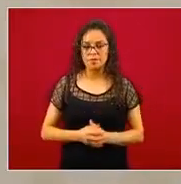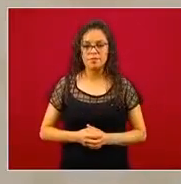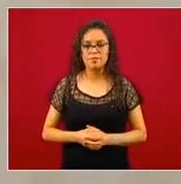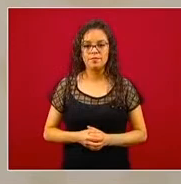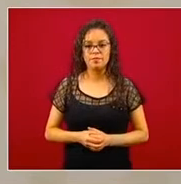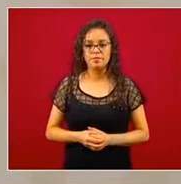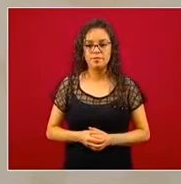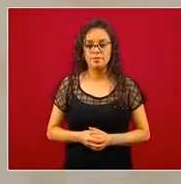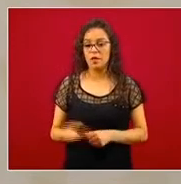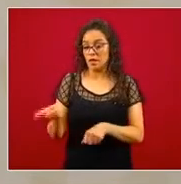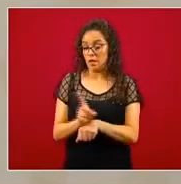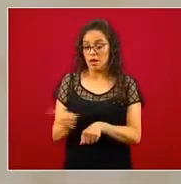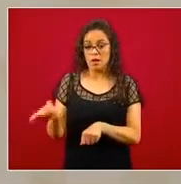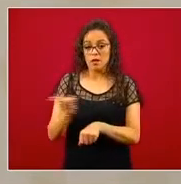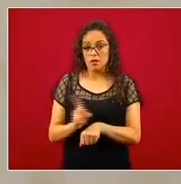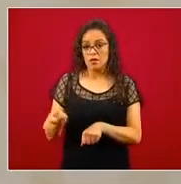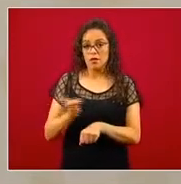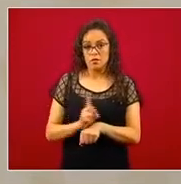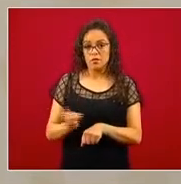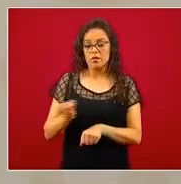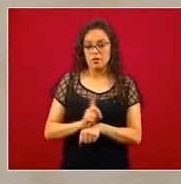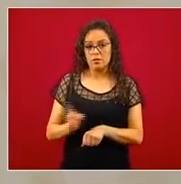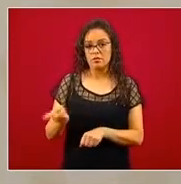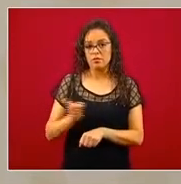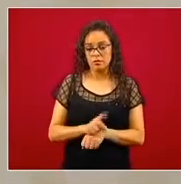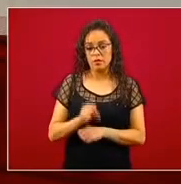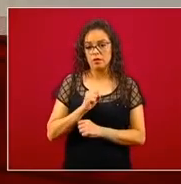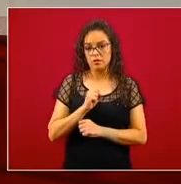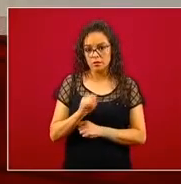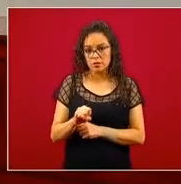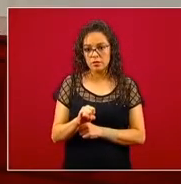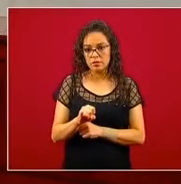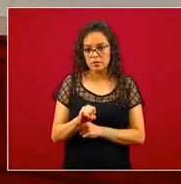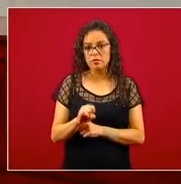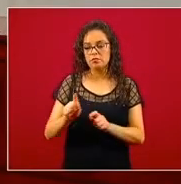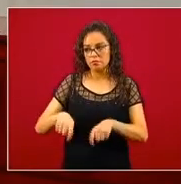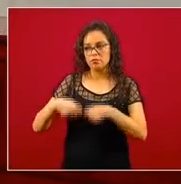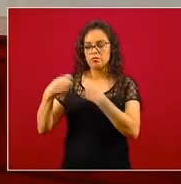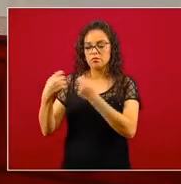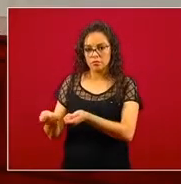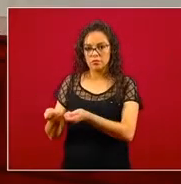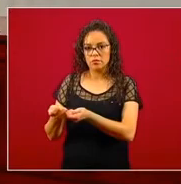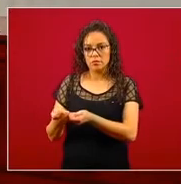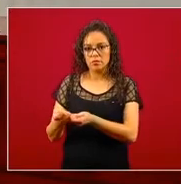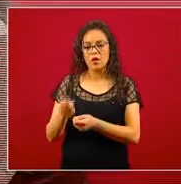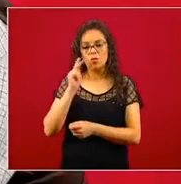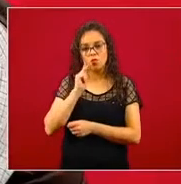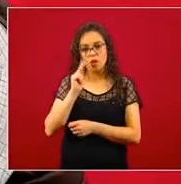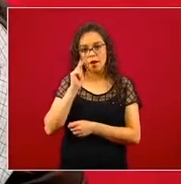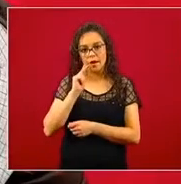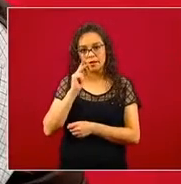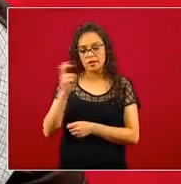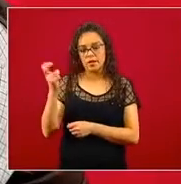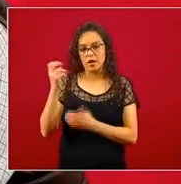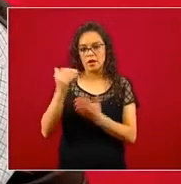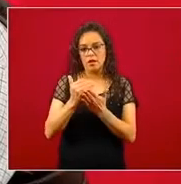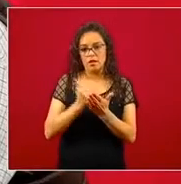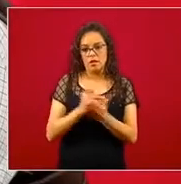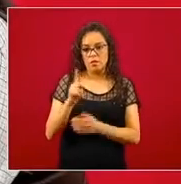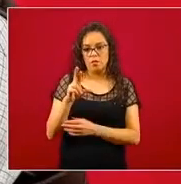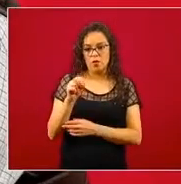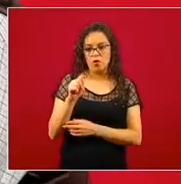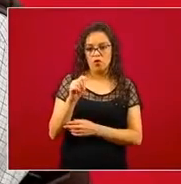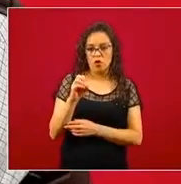suspicious cases. These persons would not exhibit any symptoms, but we are looking for a classification or